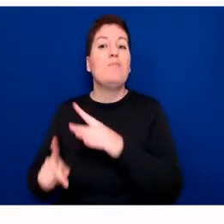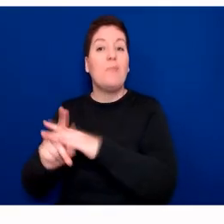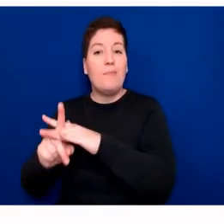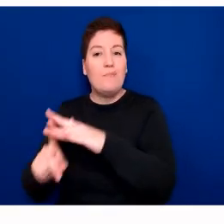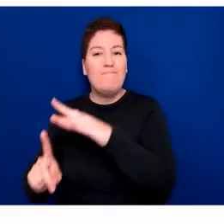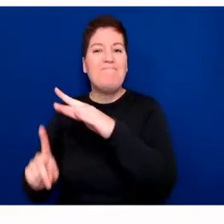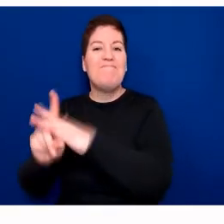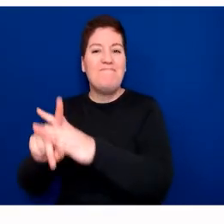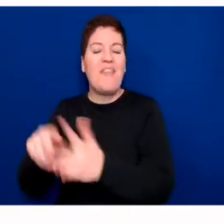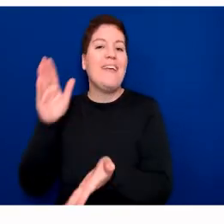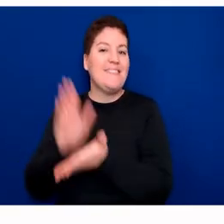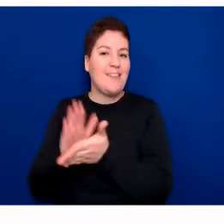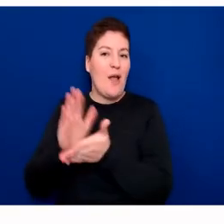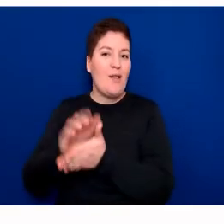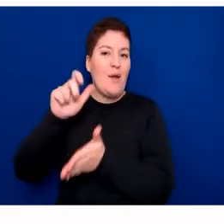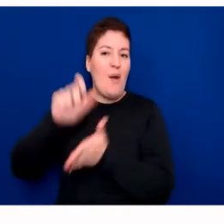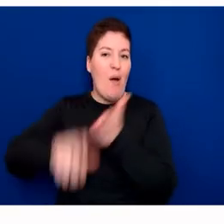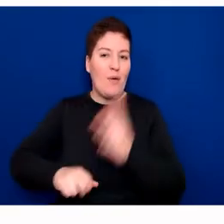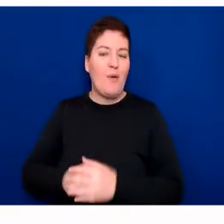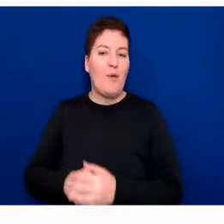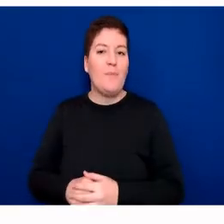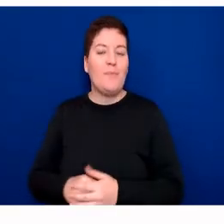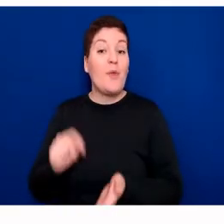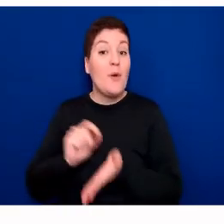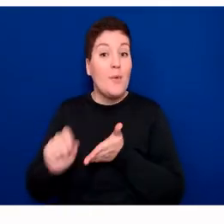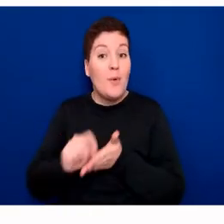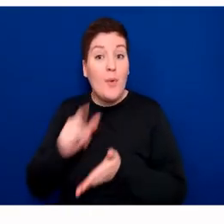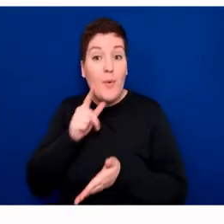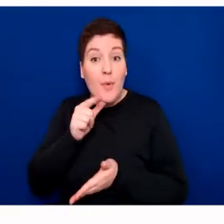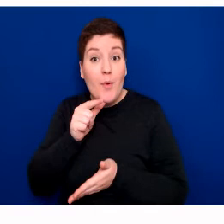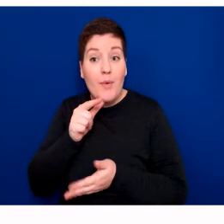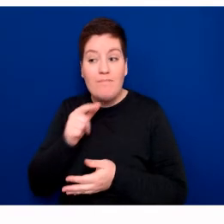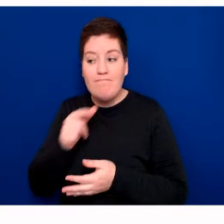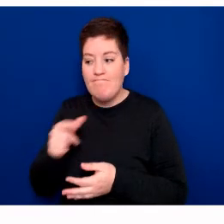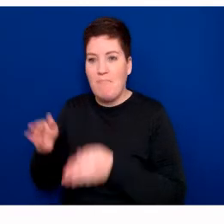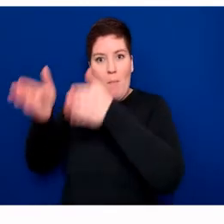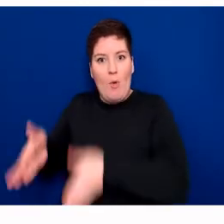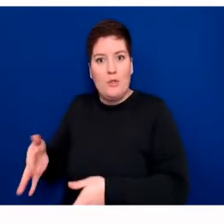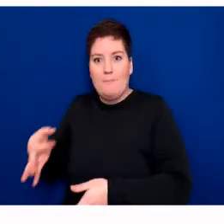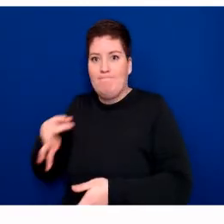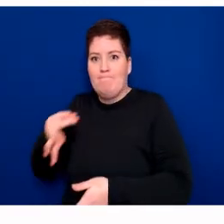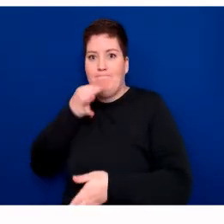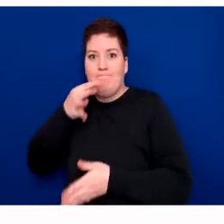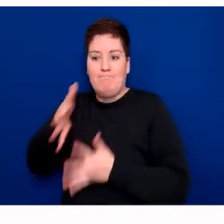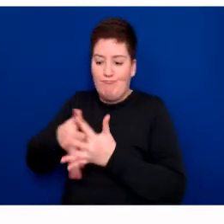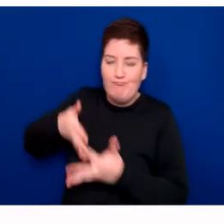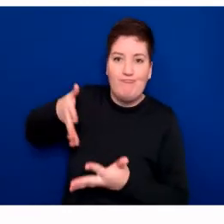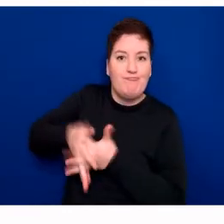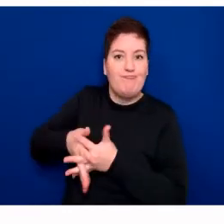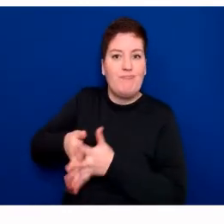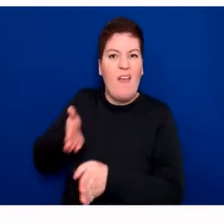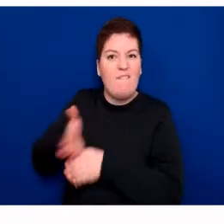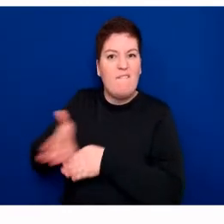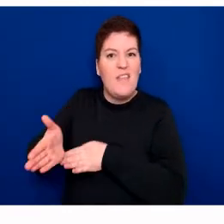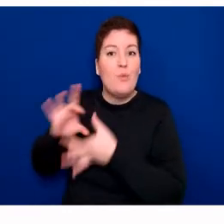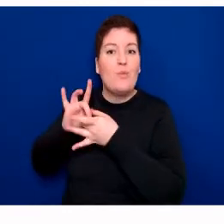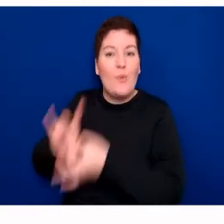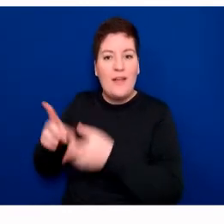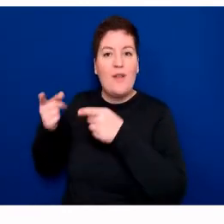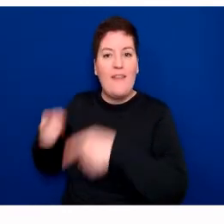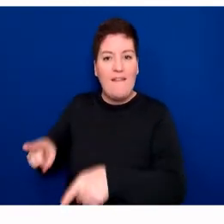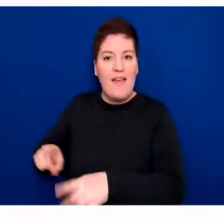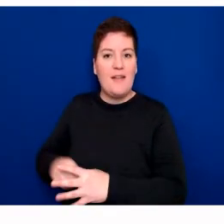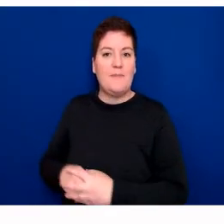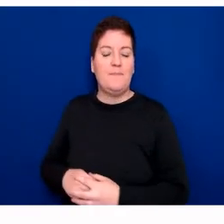These journals have articles written by scholars or experts in the field. The articles